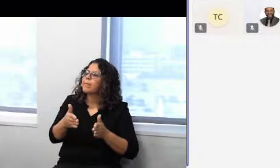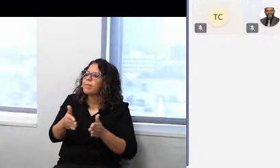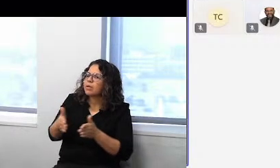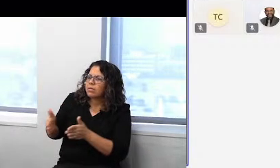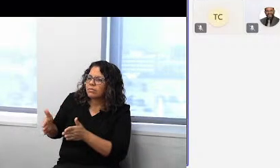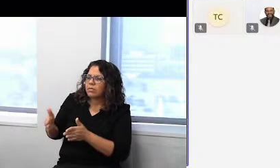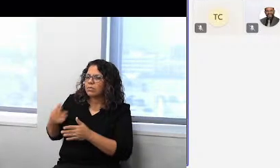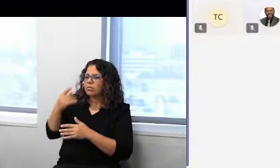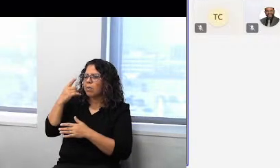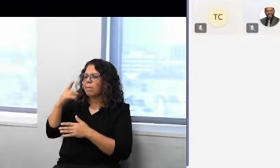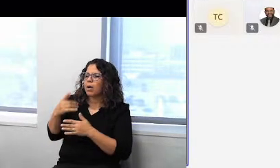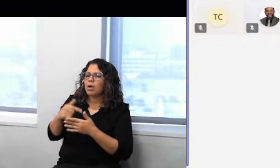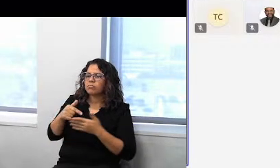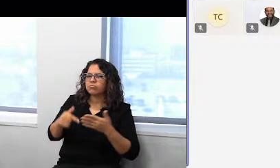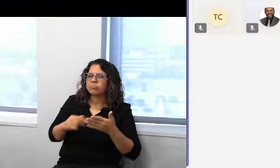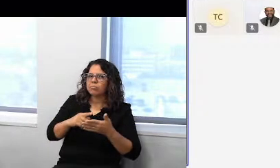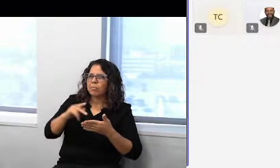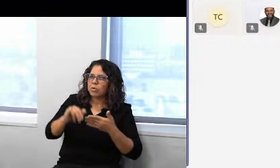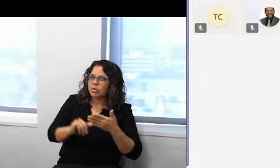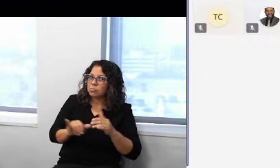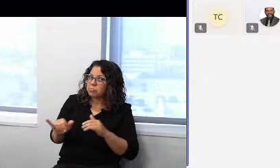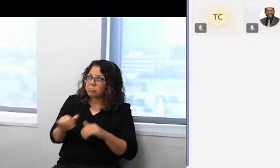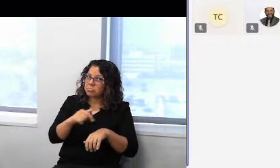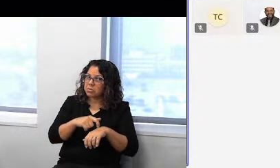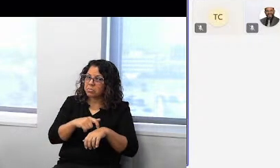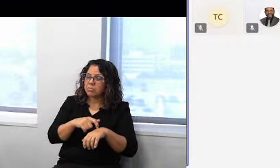at once, for